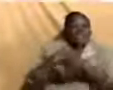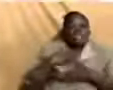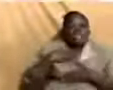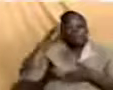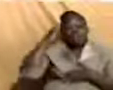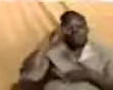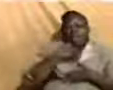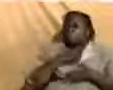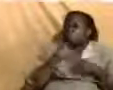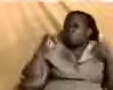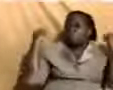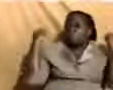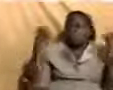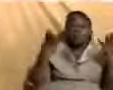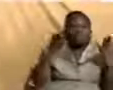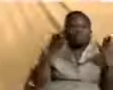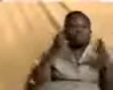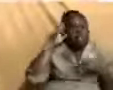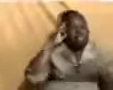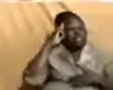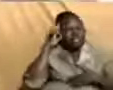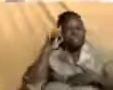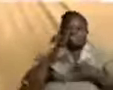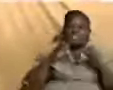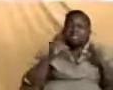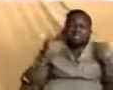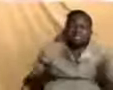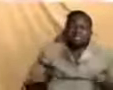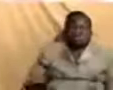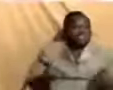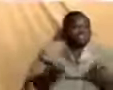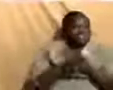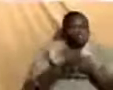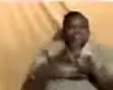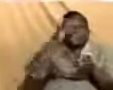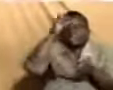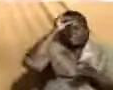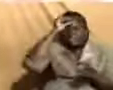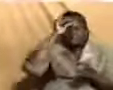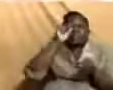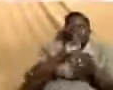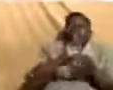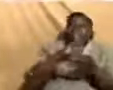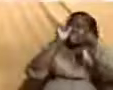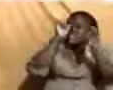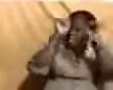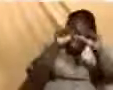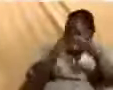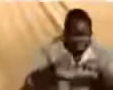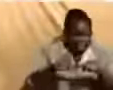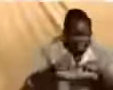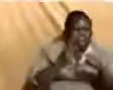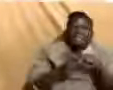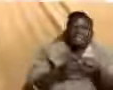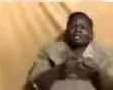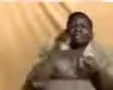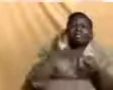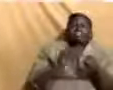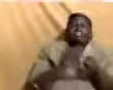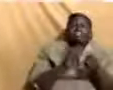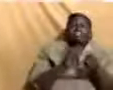very wonderful reasons: dignity, confidentiality of state matters, etc., etc., etc. Yes. But let us look at the